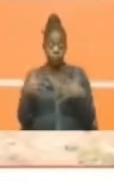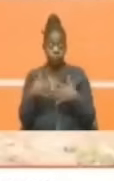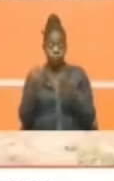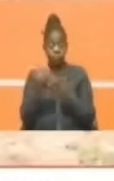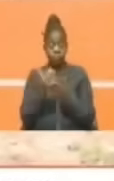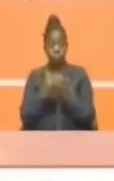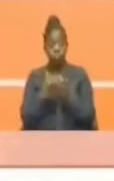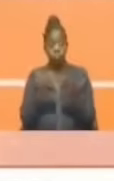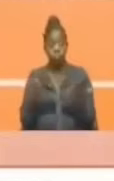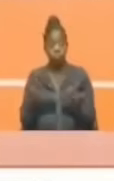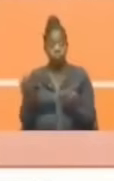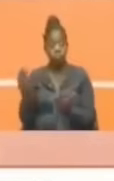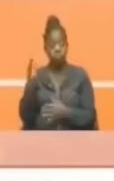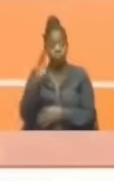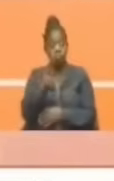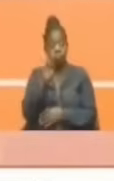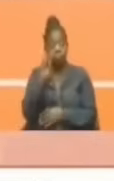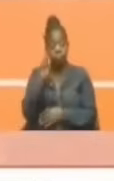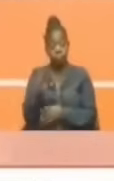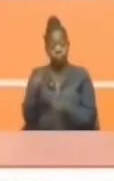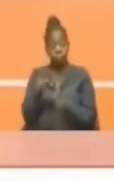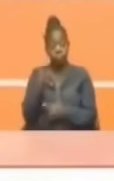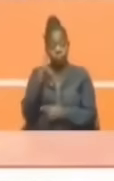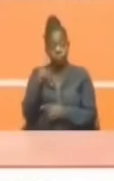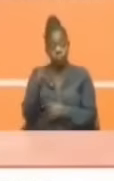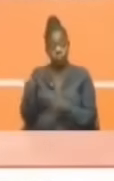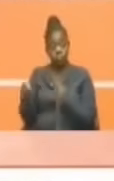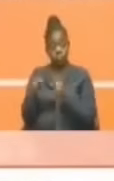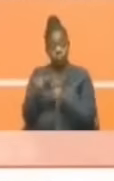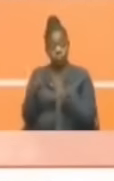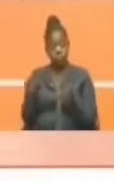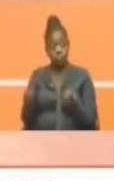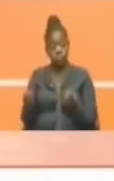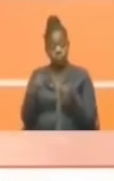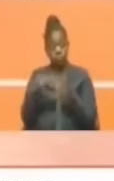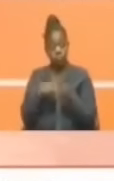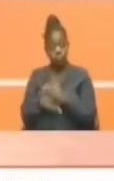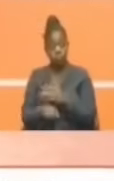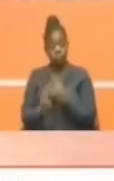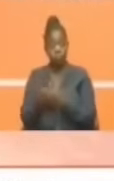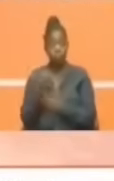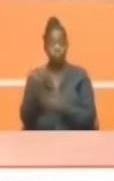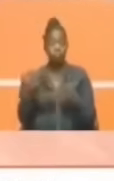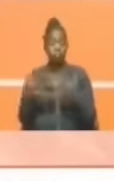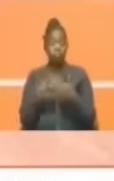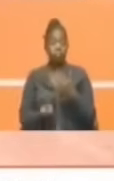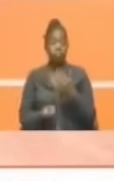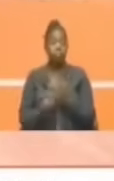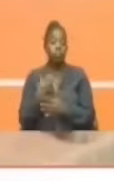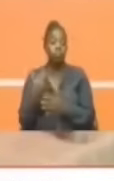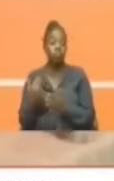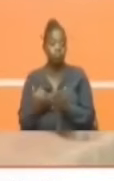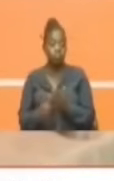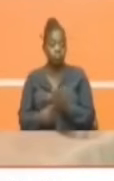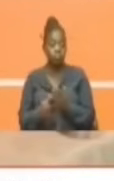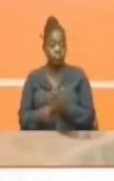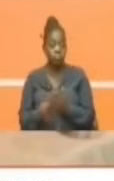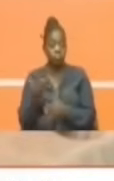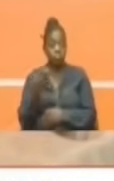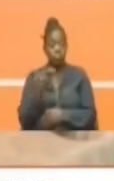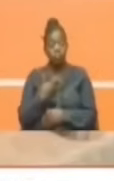obutayimbwa ne peva abeeyongedde mu kitundu nga kati batandise kuyingira nankoko olw'okutya okutuusibwako obulabe